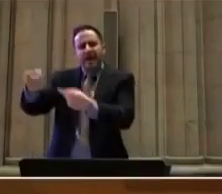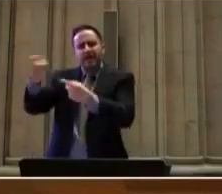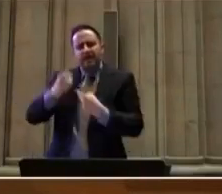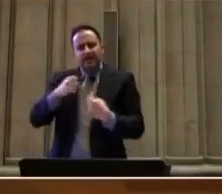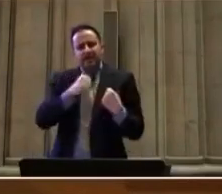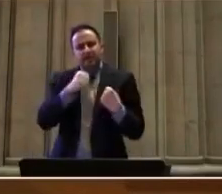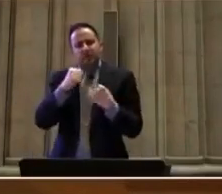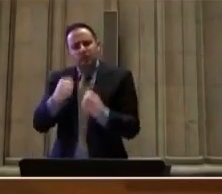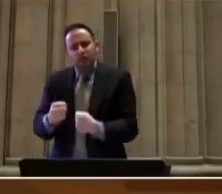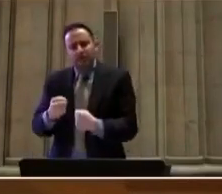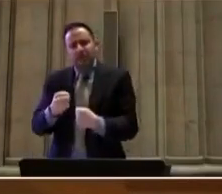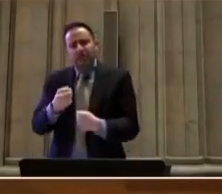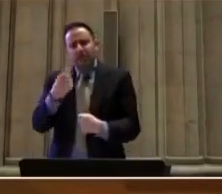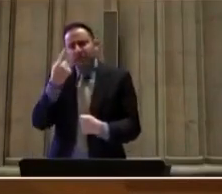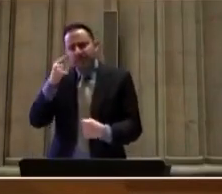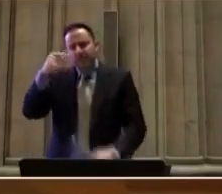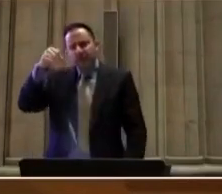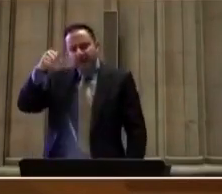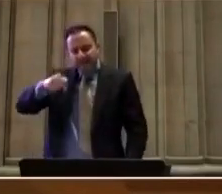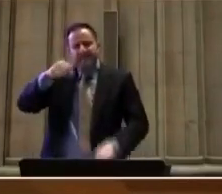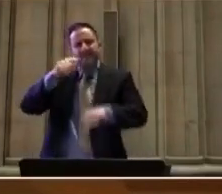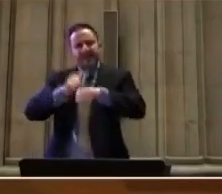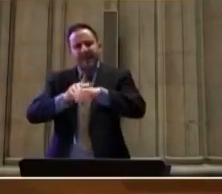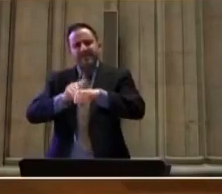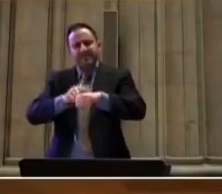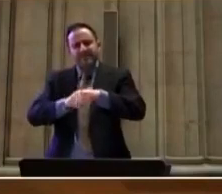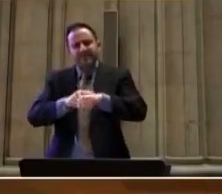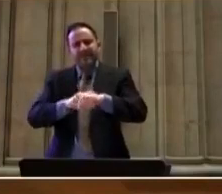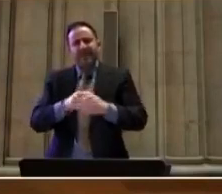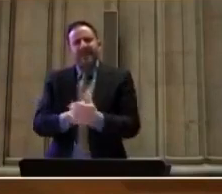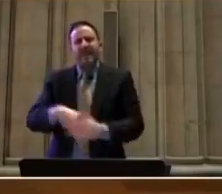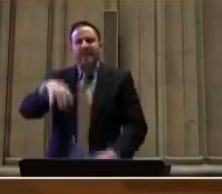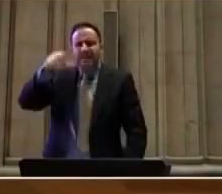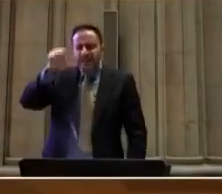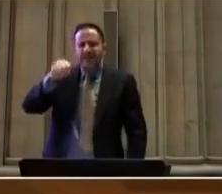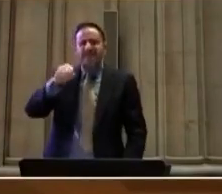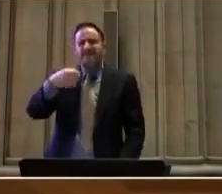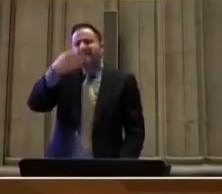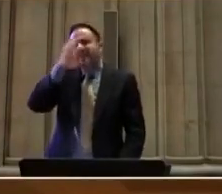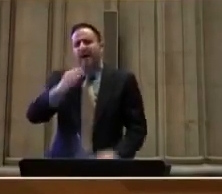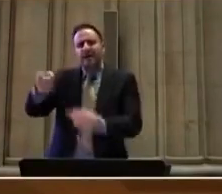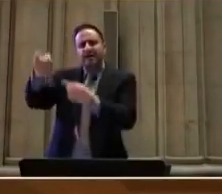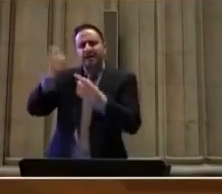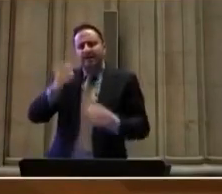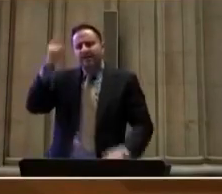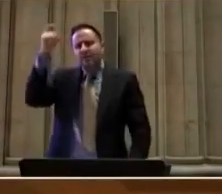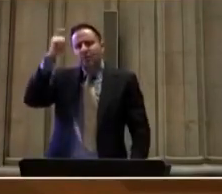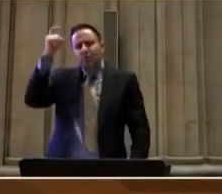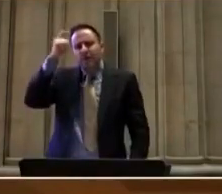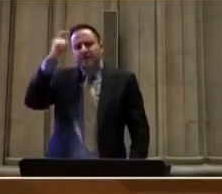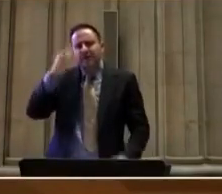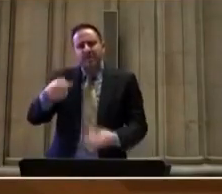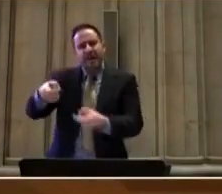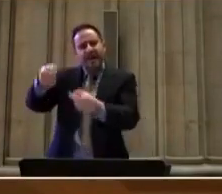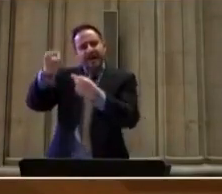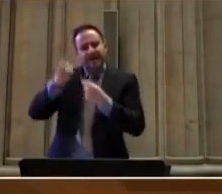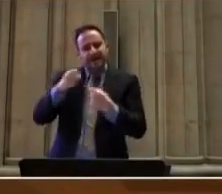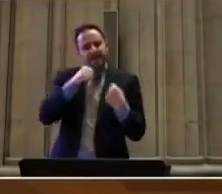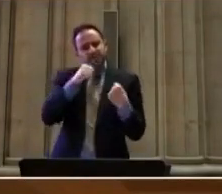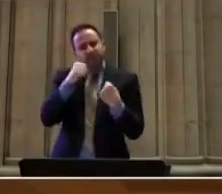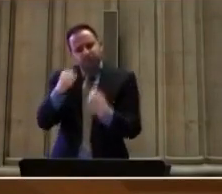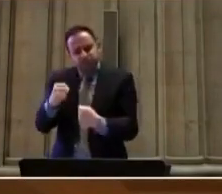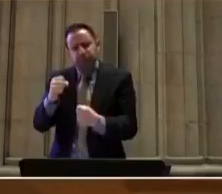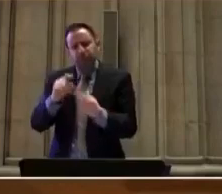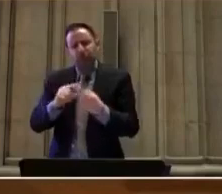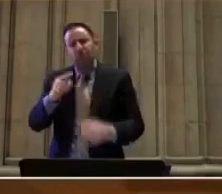the facing of this hour. For the facing of this hour. Yes, God, grant us wisdom and grant us courage until